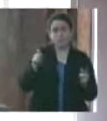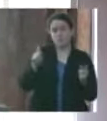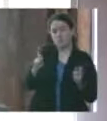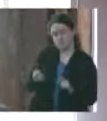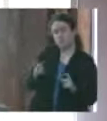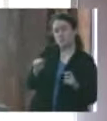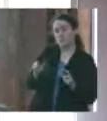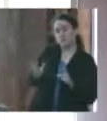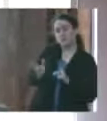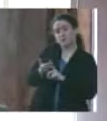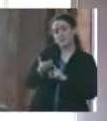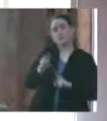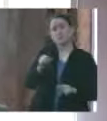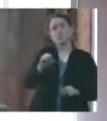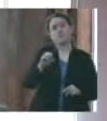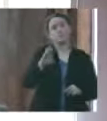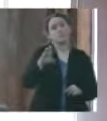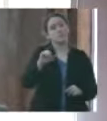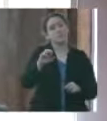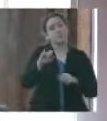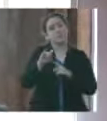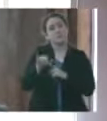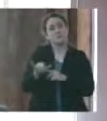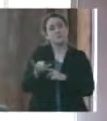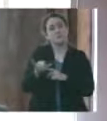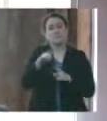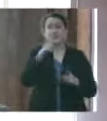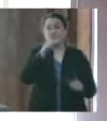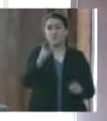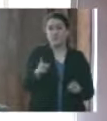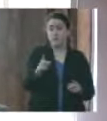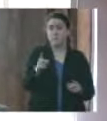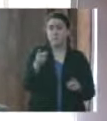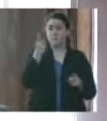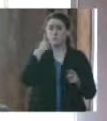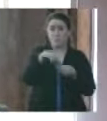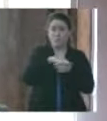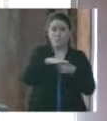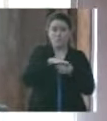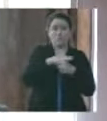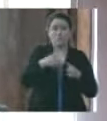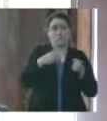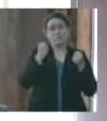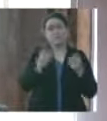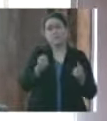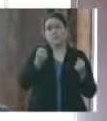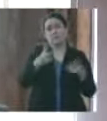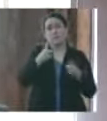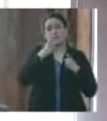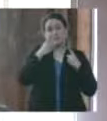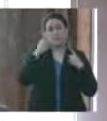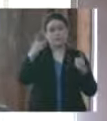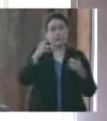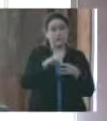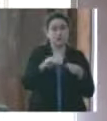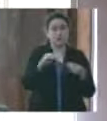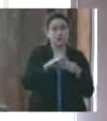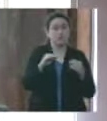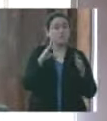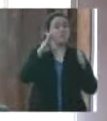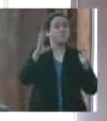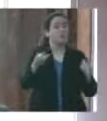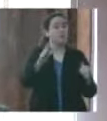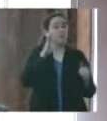local level, there are many, many success stories. And I think the hope here is that if we have enough evidence of